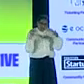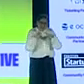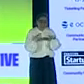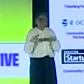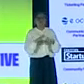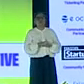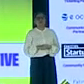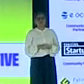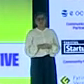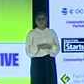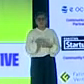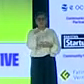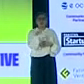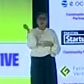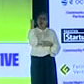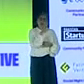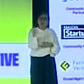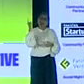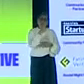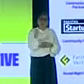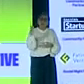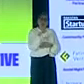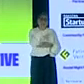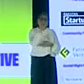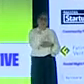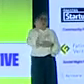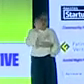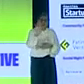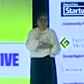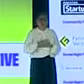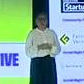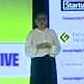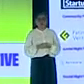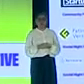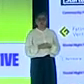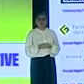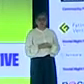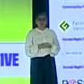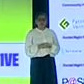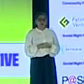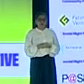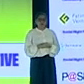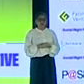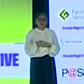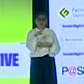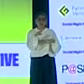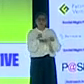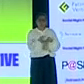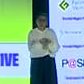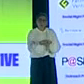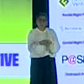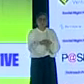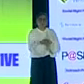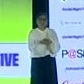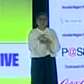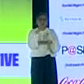44, right? For every month. That is the 1.5 line that you hear about. That is the 2 line, right? Those are the sort